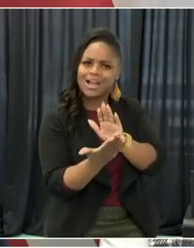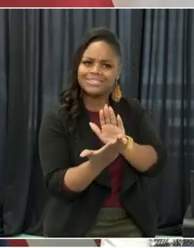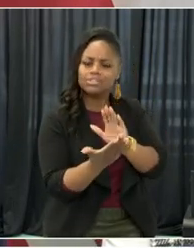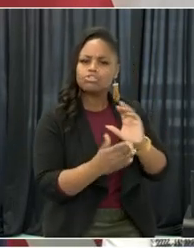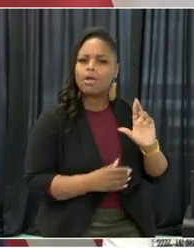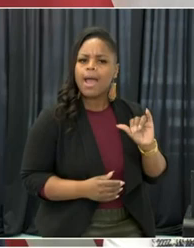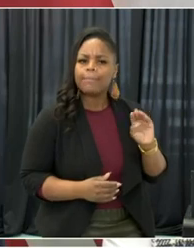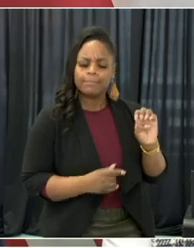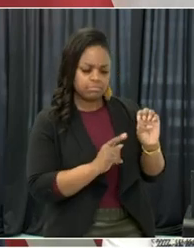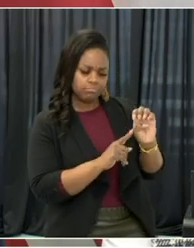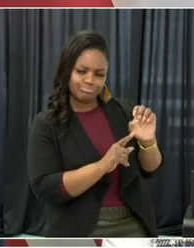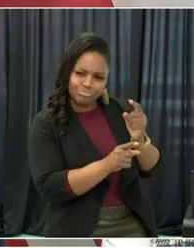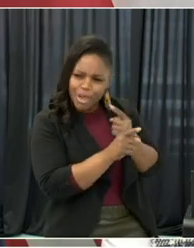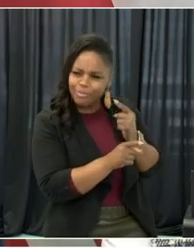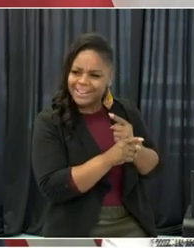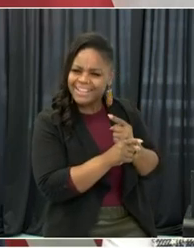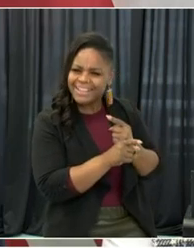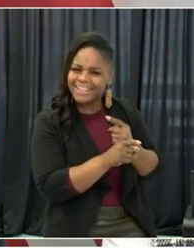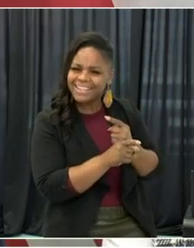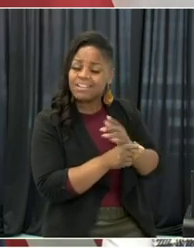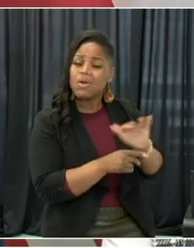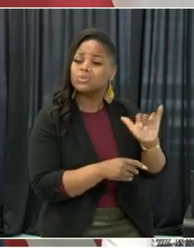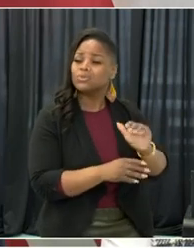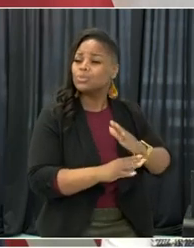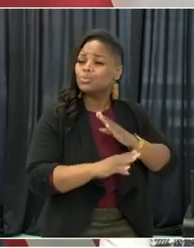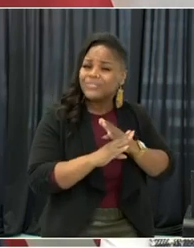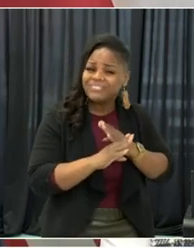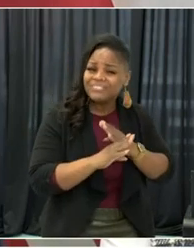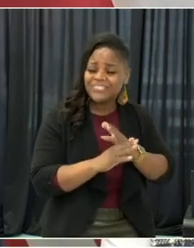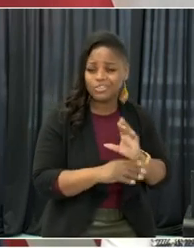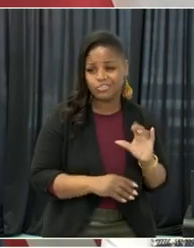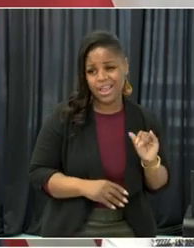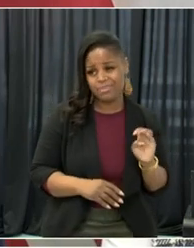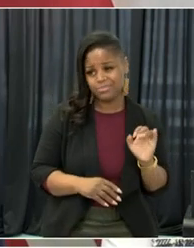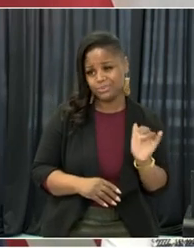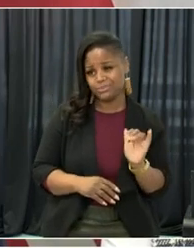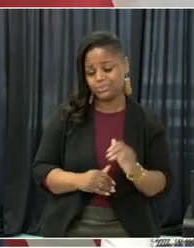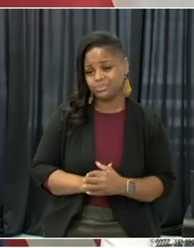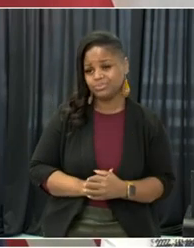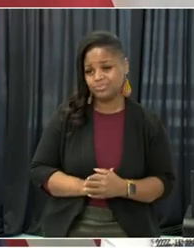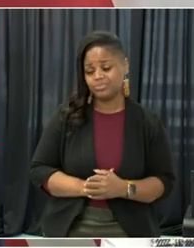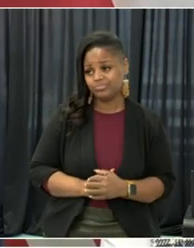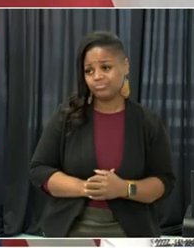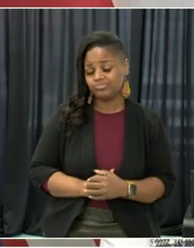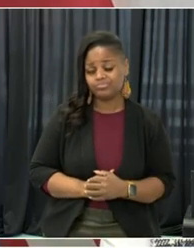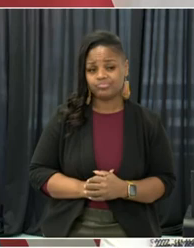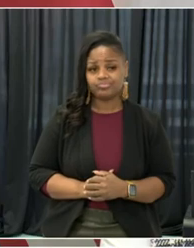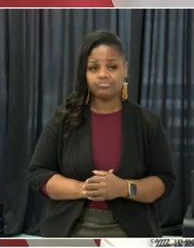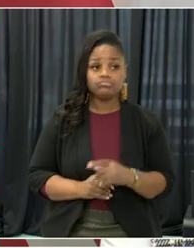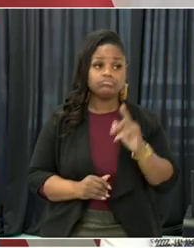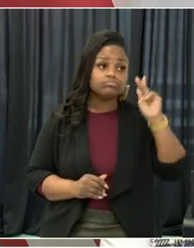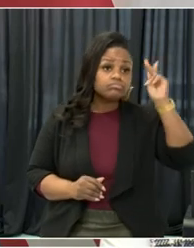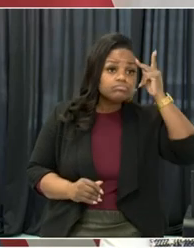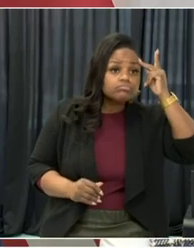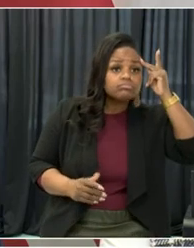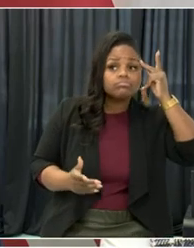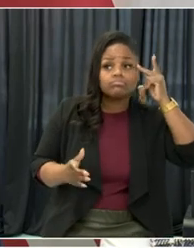we are preventing crime. So that's what we talked about. Is this part of a political push to engage